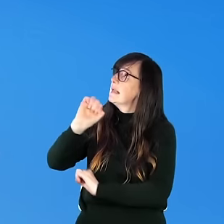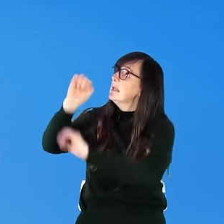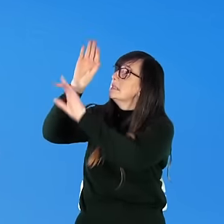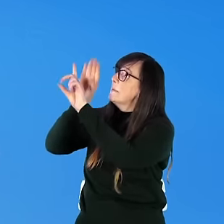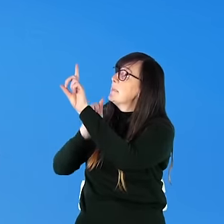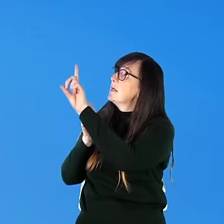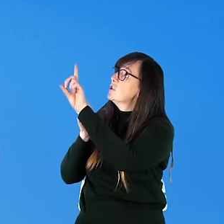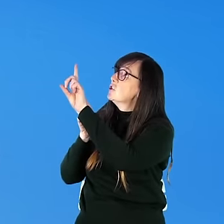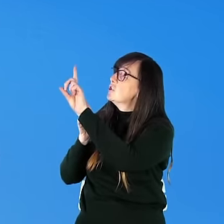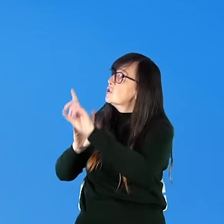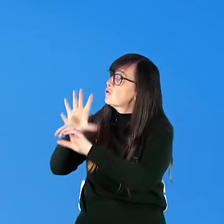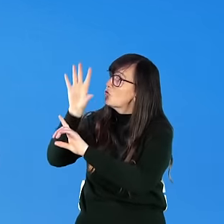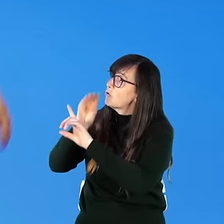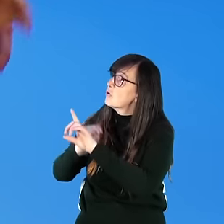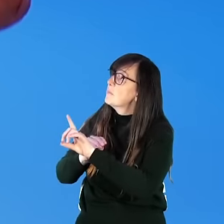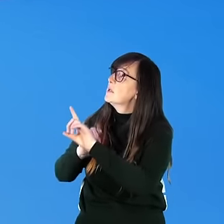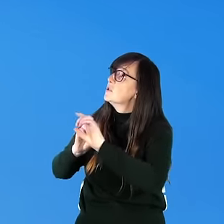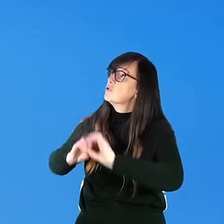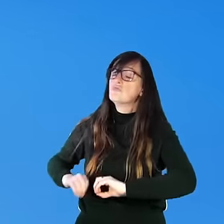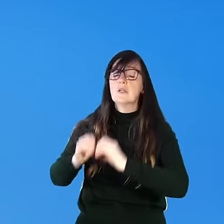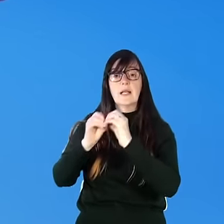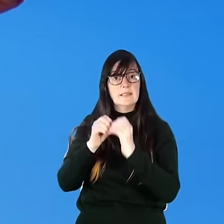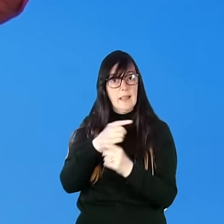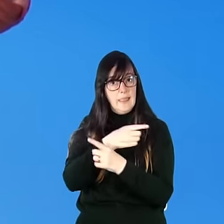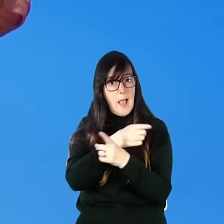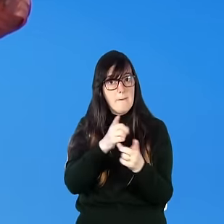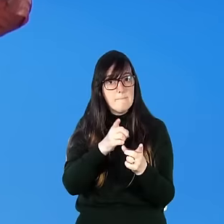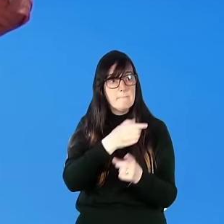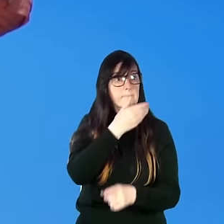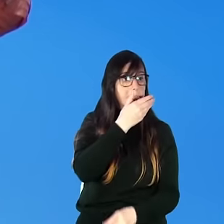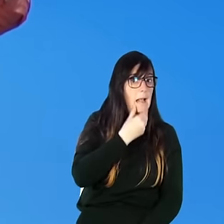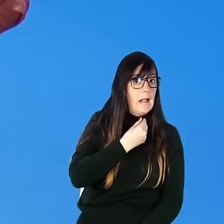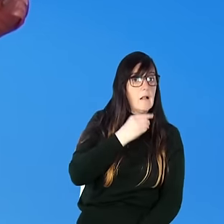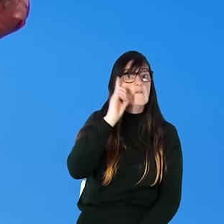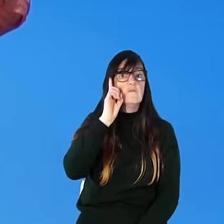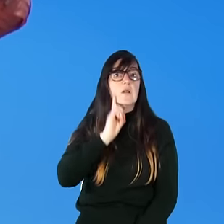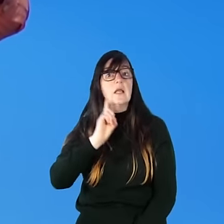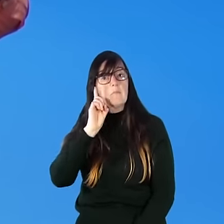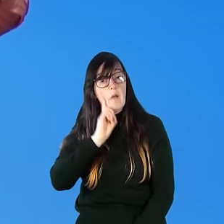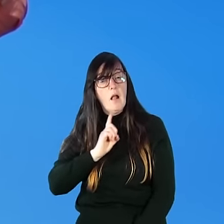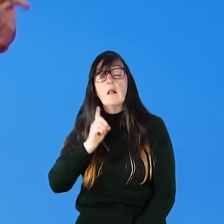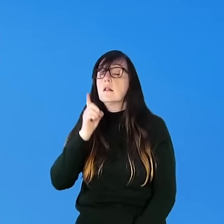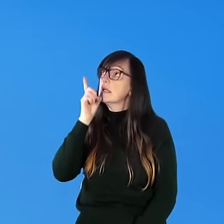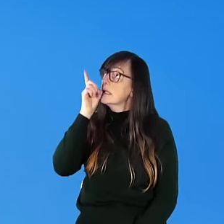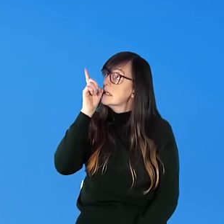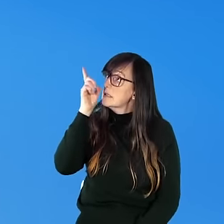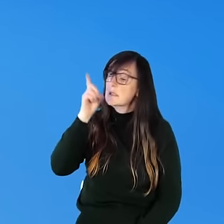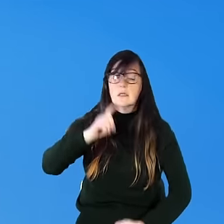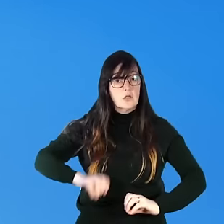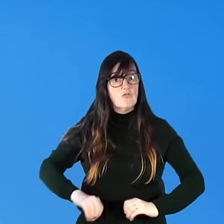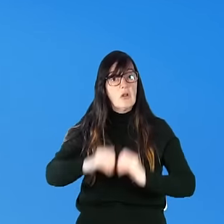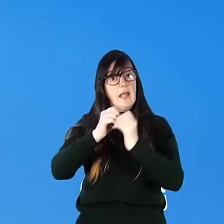of God, he created them. Male and female, he created them.